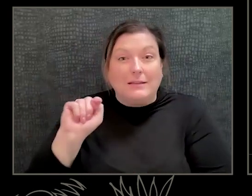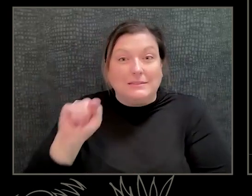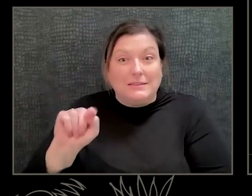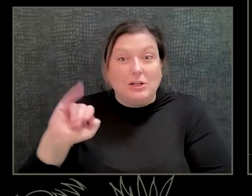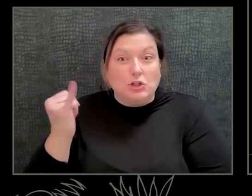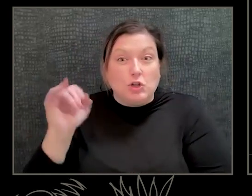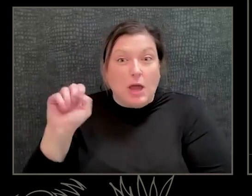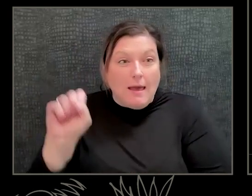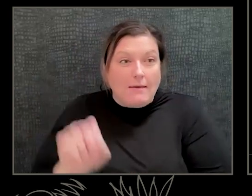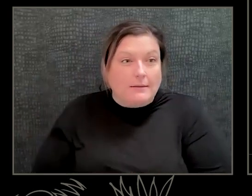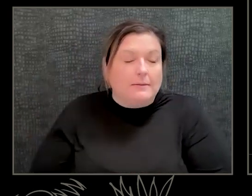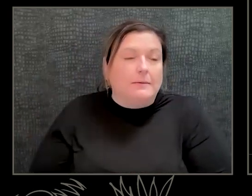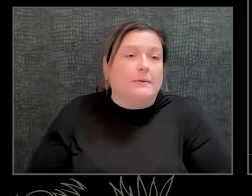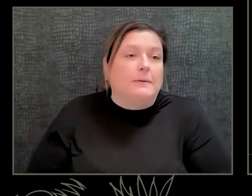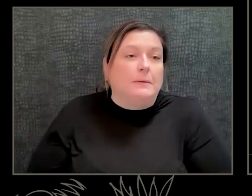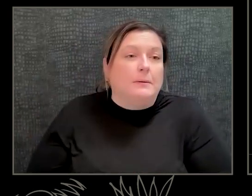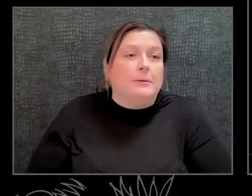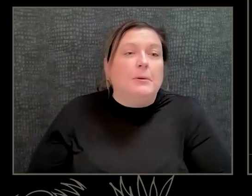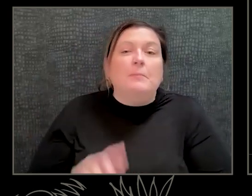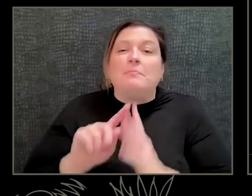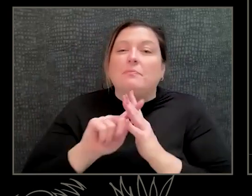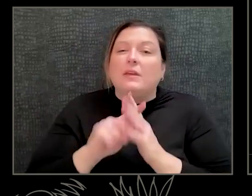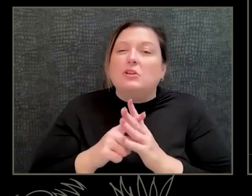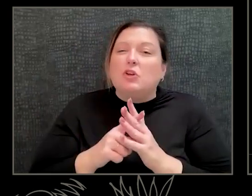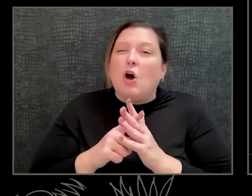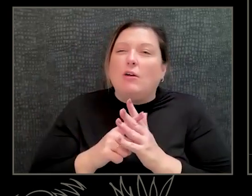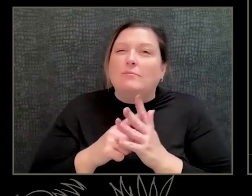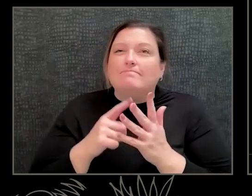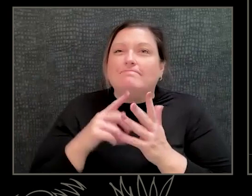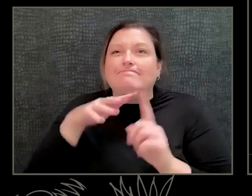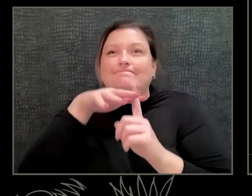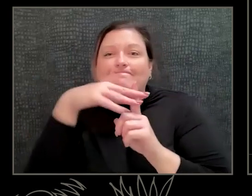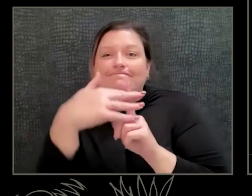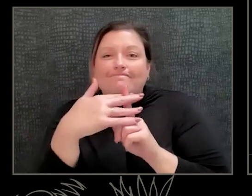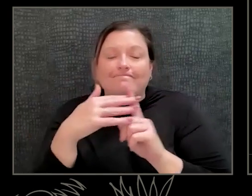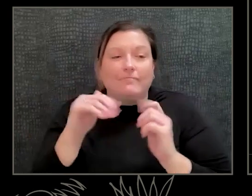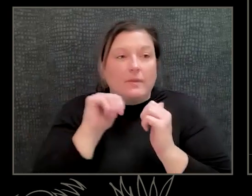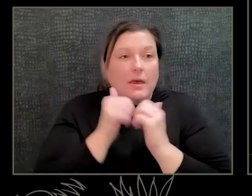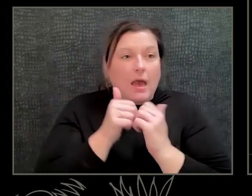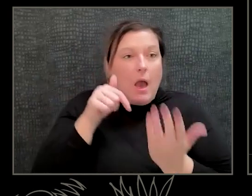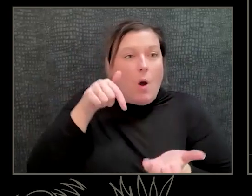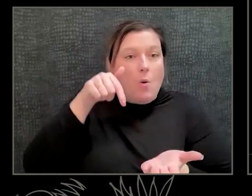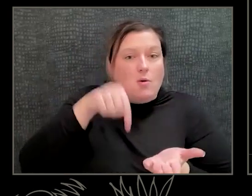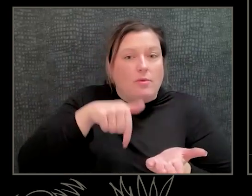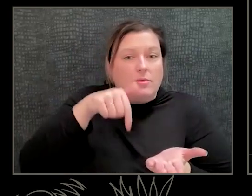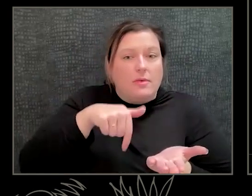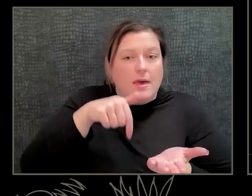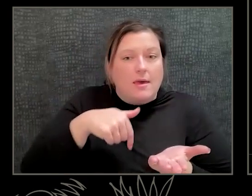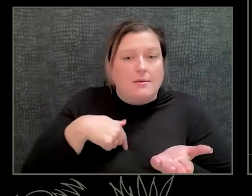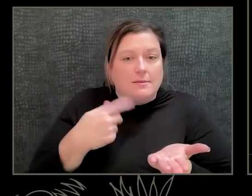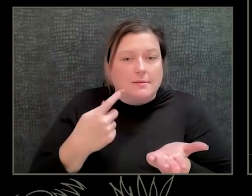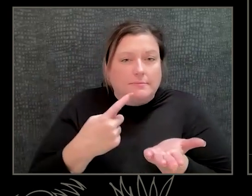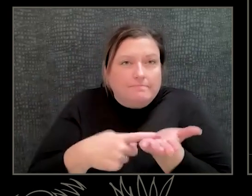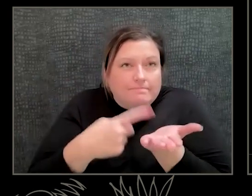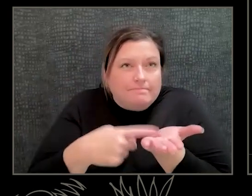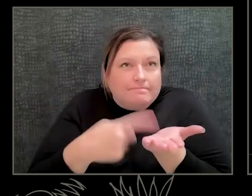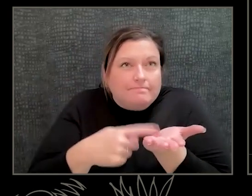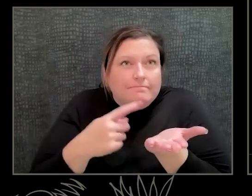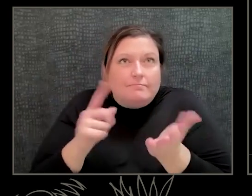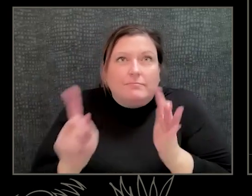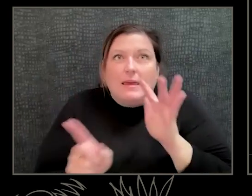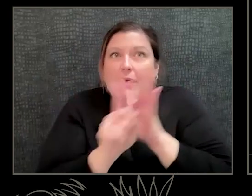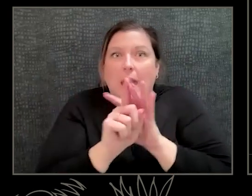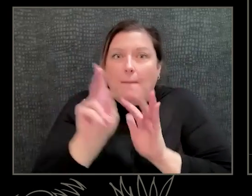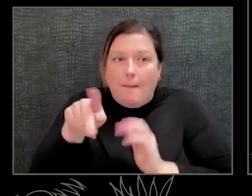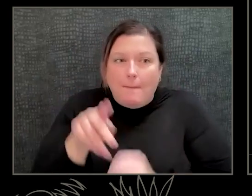Let's start with some context as to how the things I'll discuss in this talk came about.